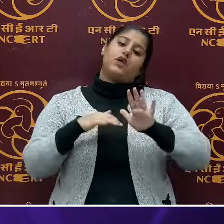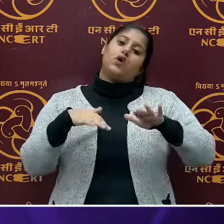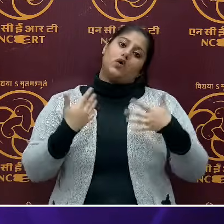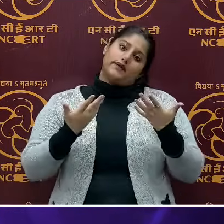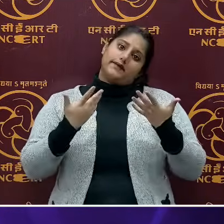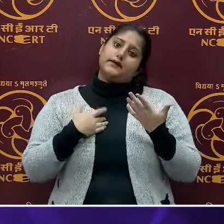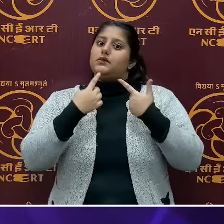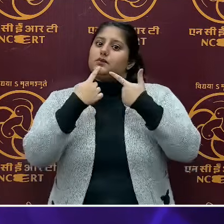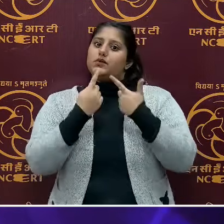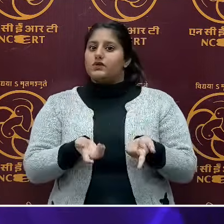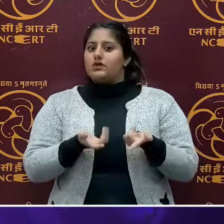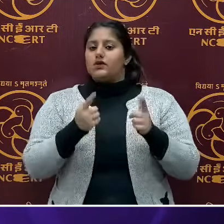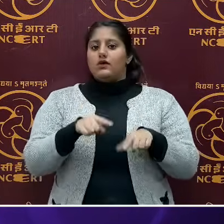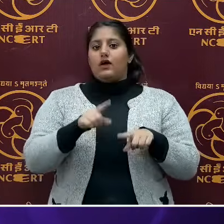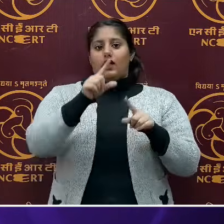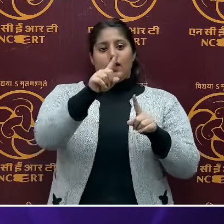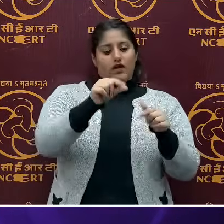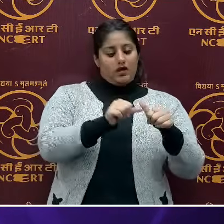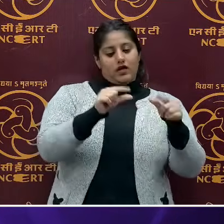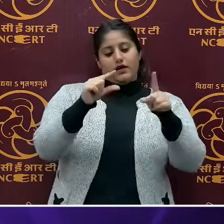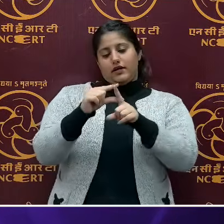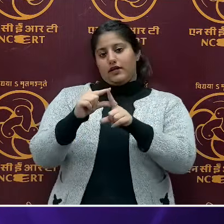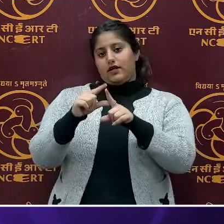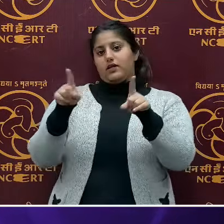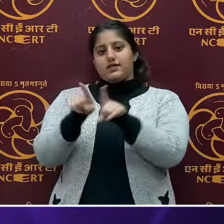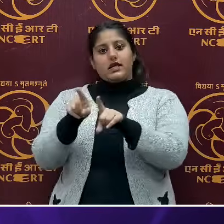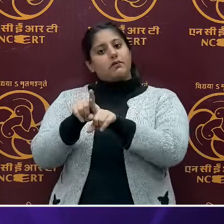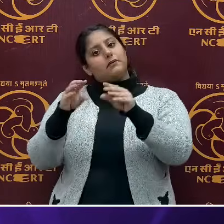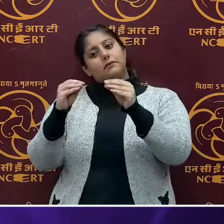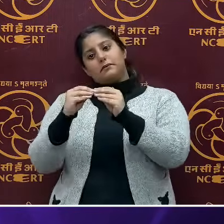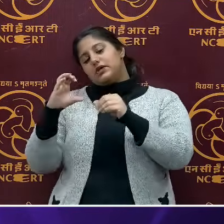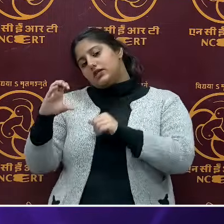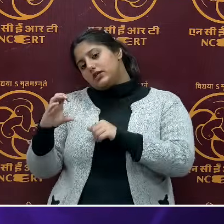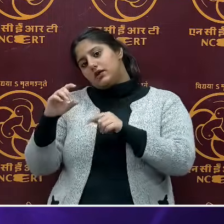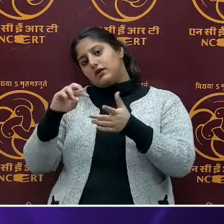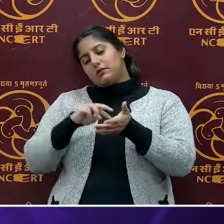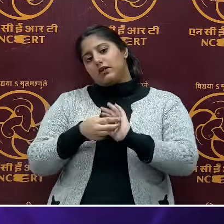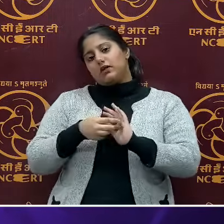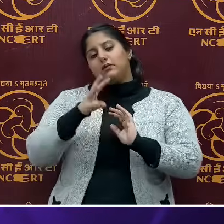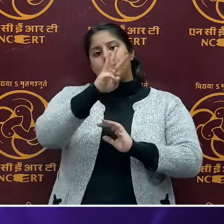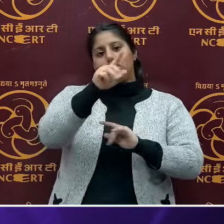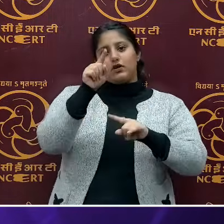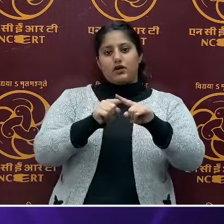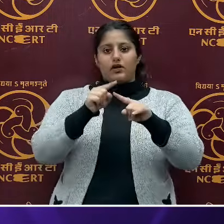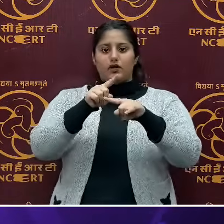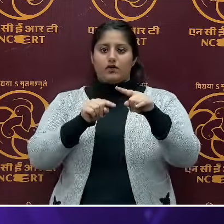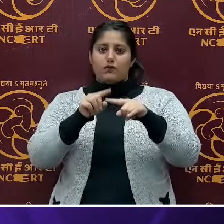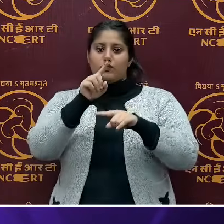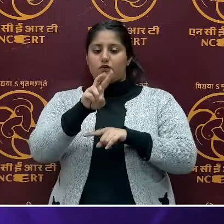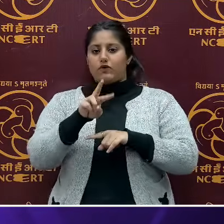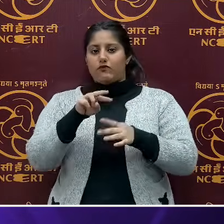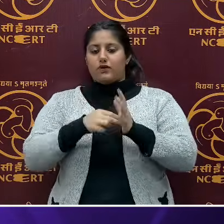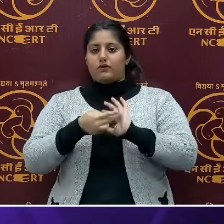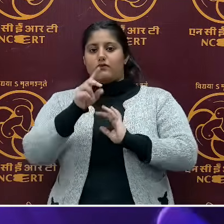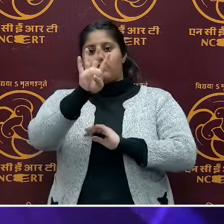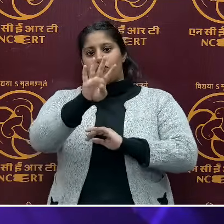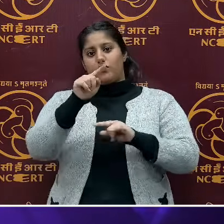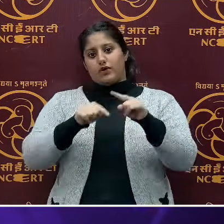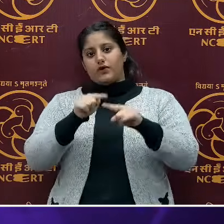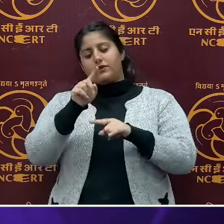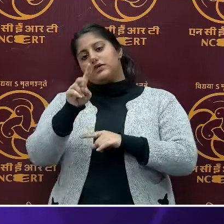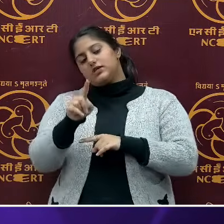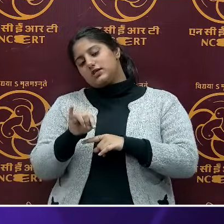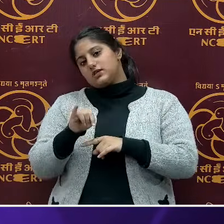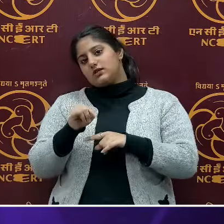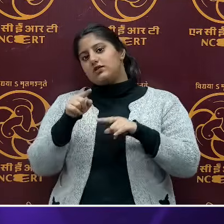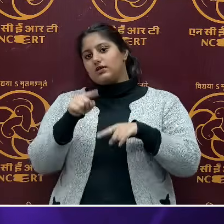say AD must be equal to BC. So that 3 means into 12, 4 into 16. so 3 into